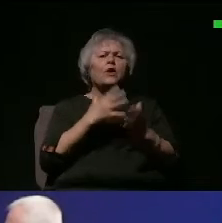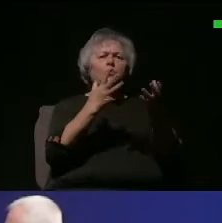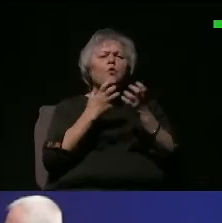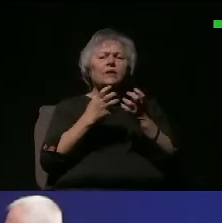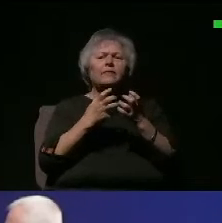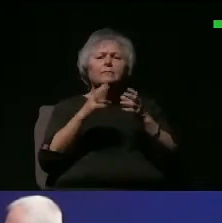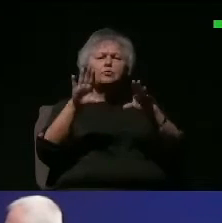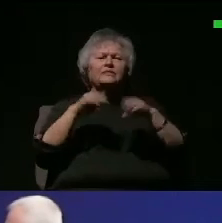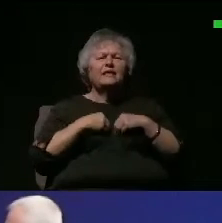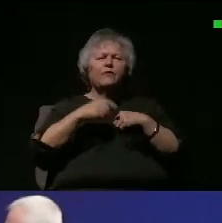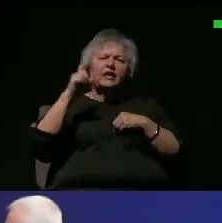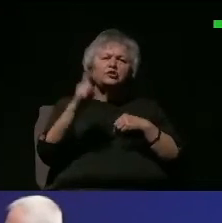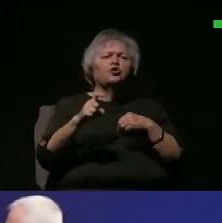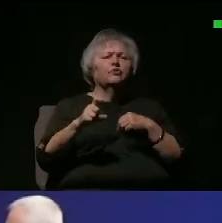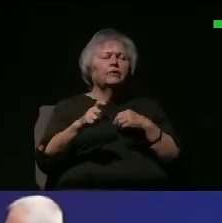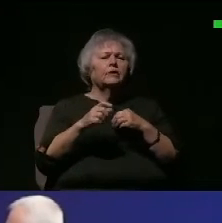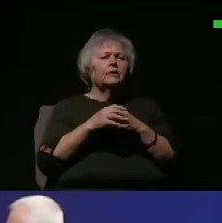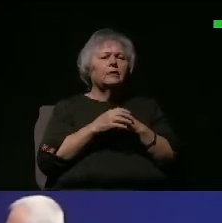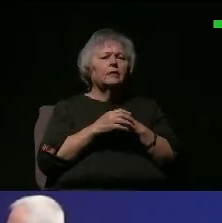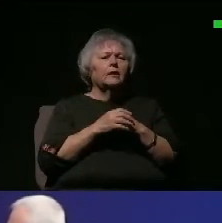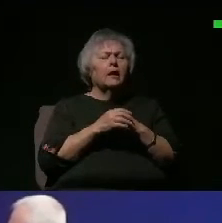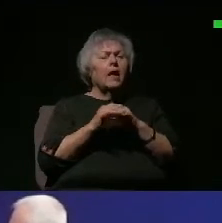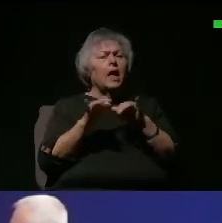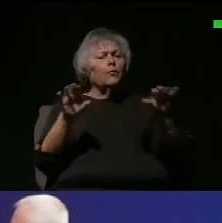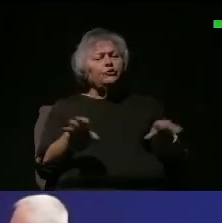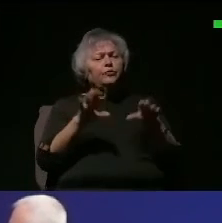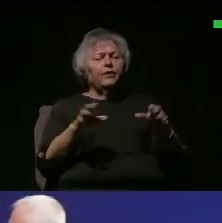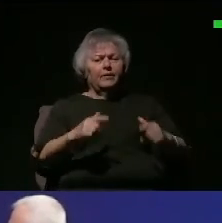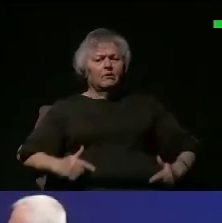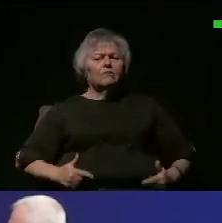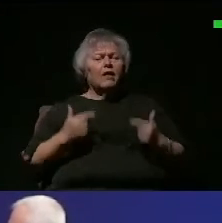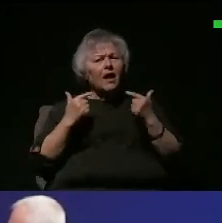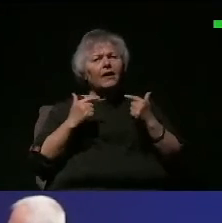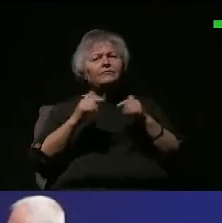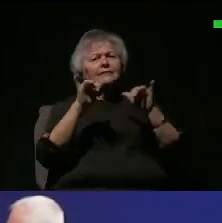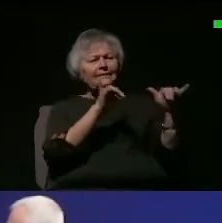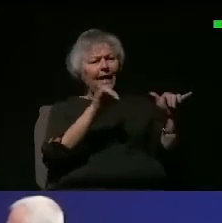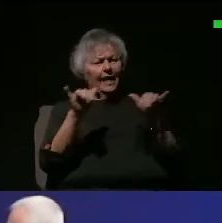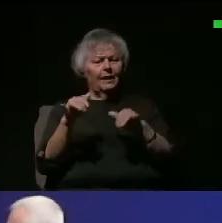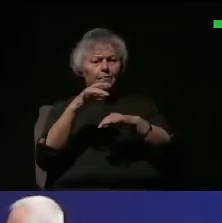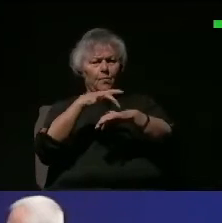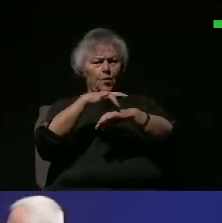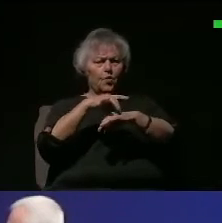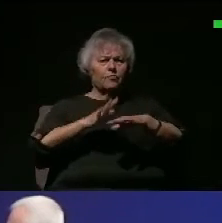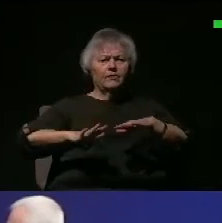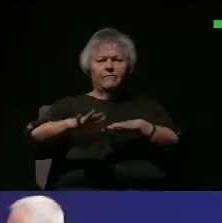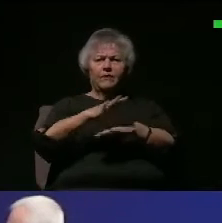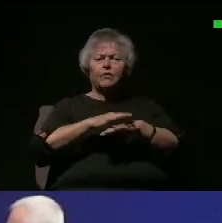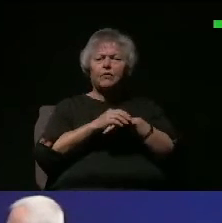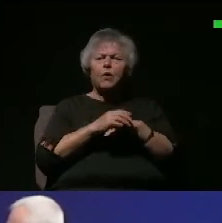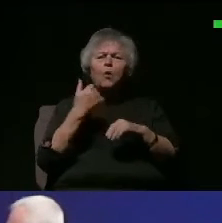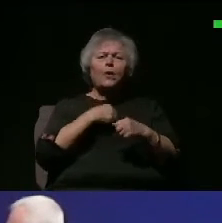them. And so I think we do that in our own life all the time, where on a earthly field, we make people